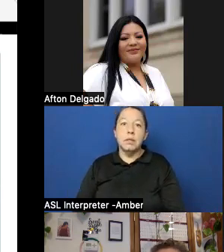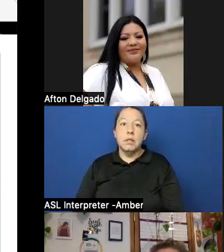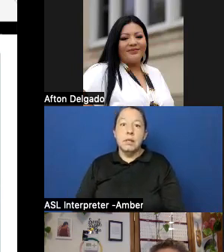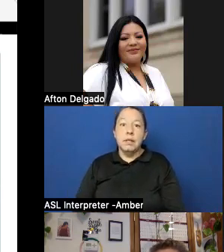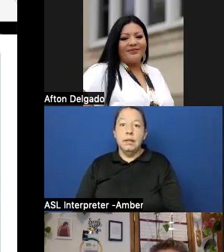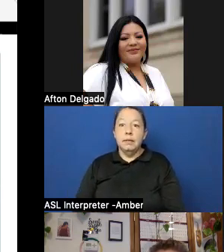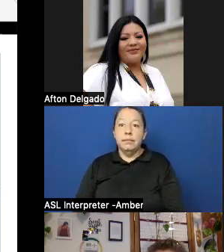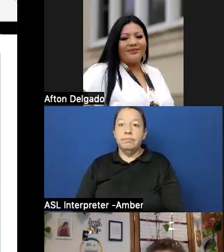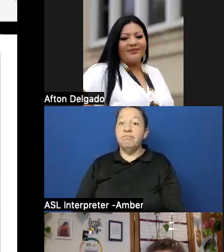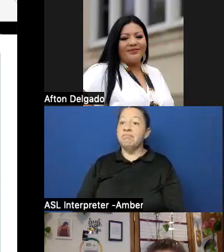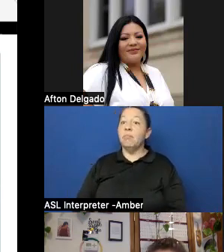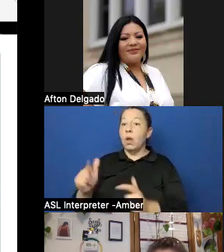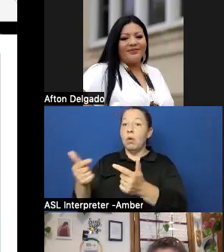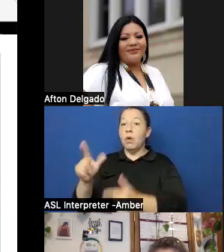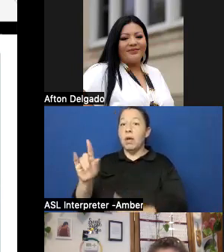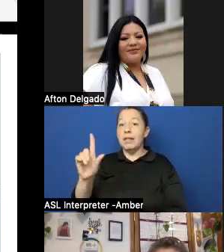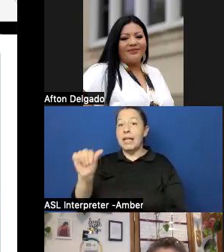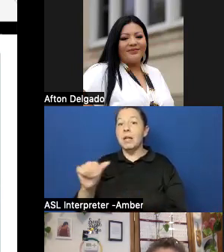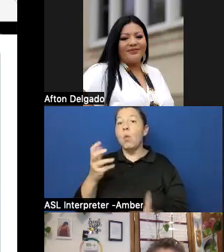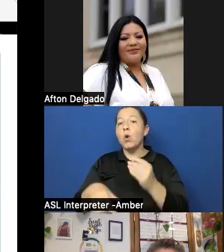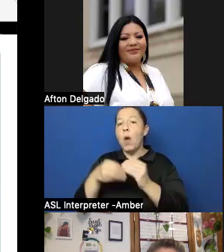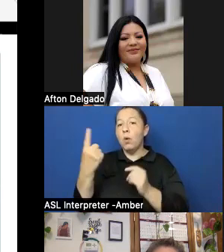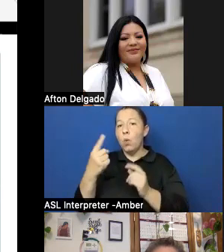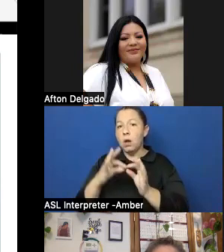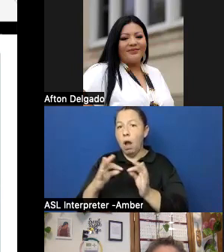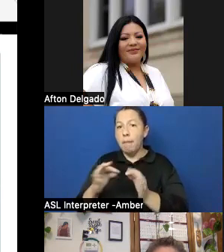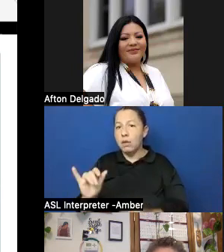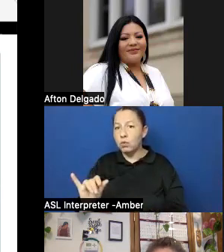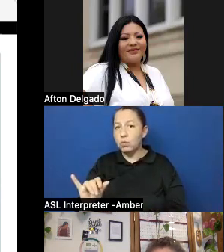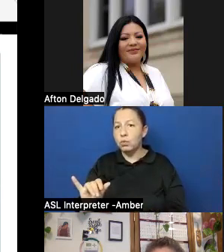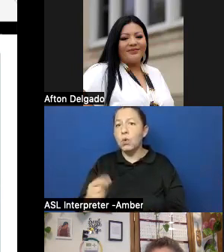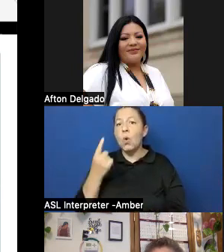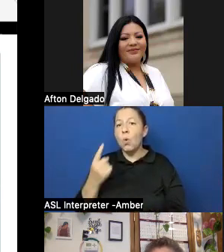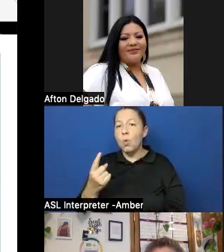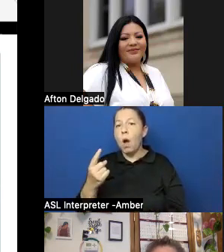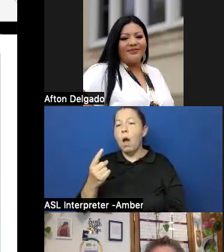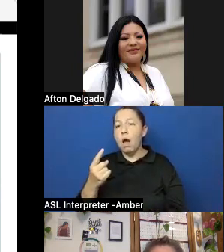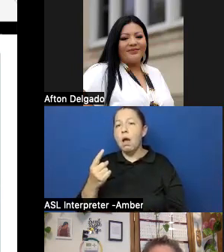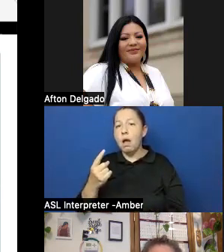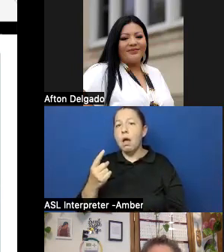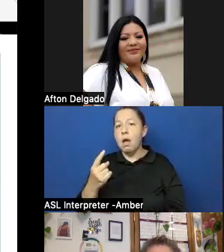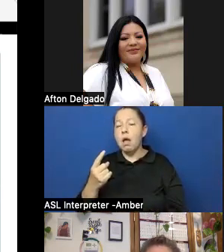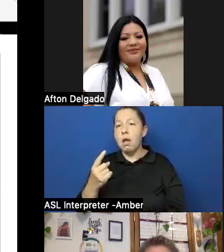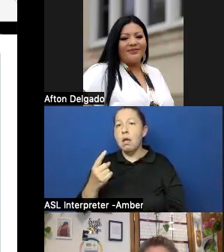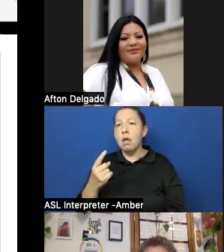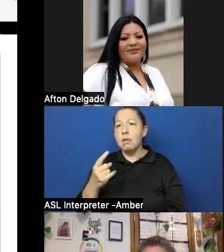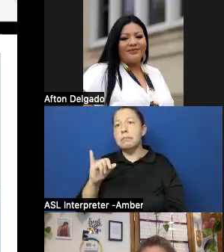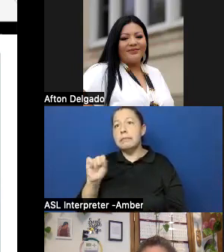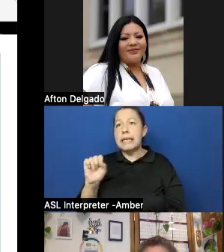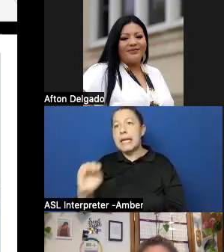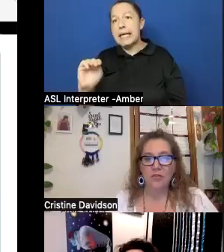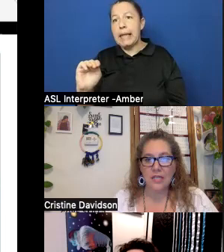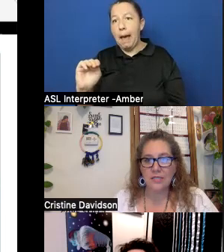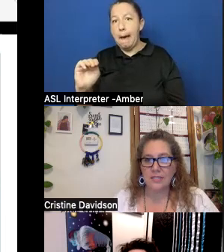I'll hand it over to Linda, but I wanted to add one comment too. I mean, one of the isms that gets at the root causes of violence